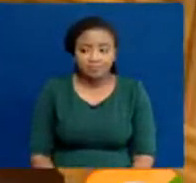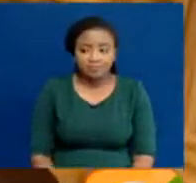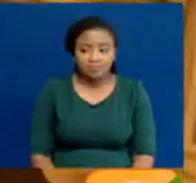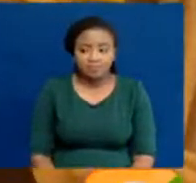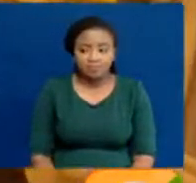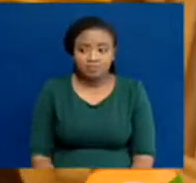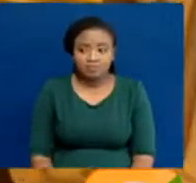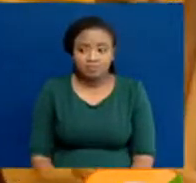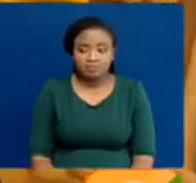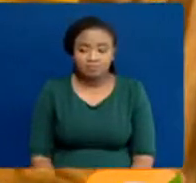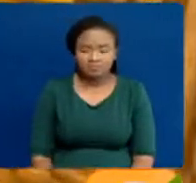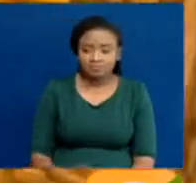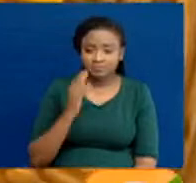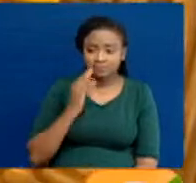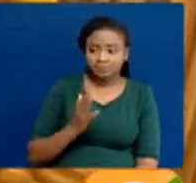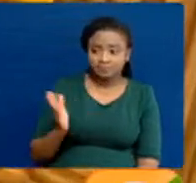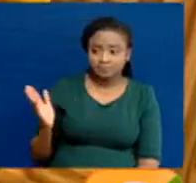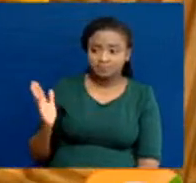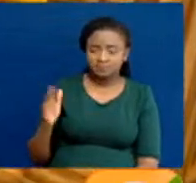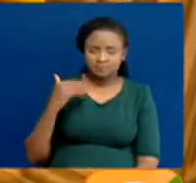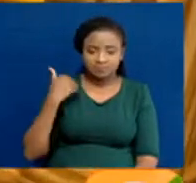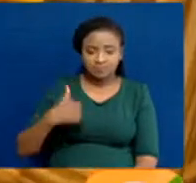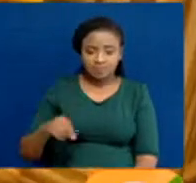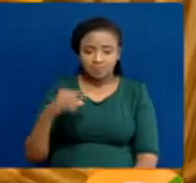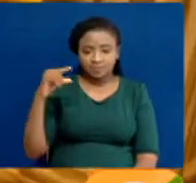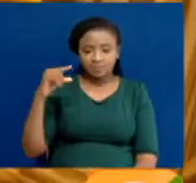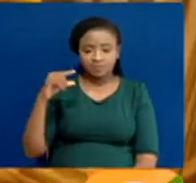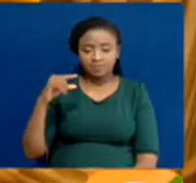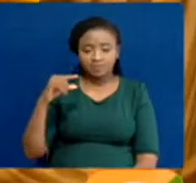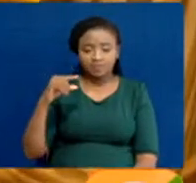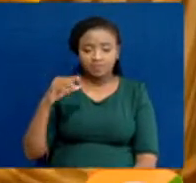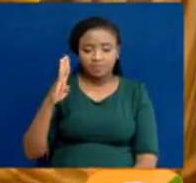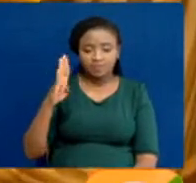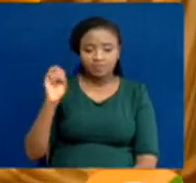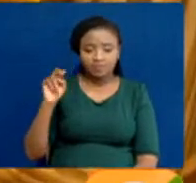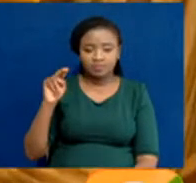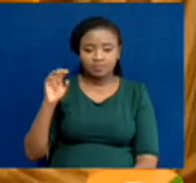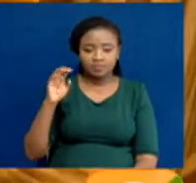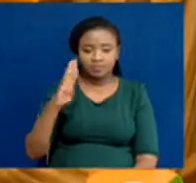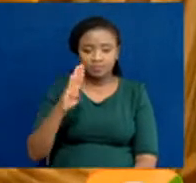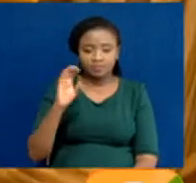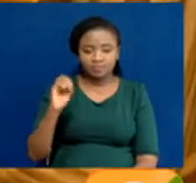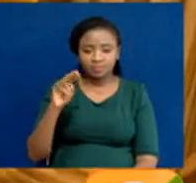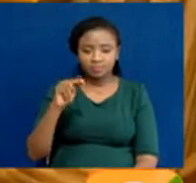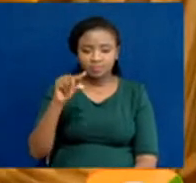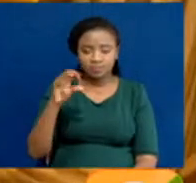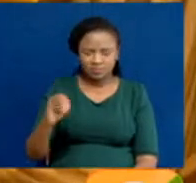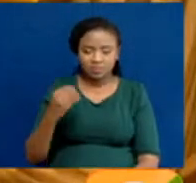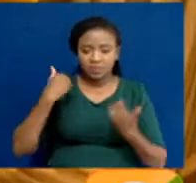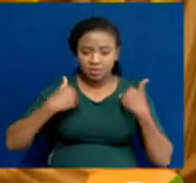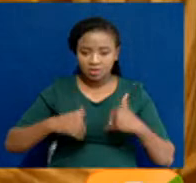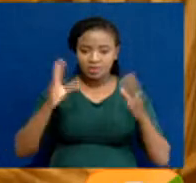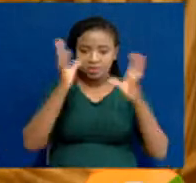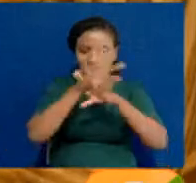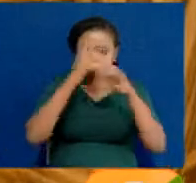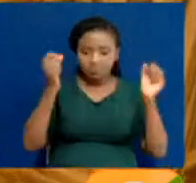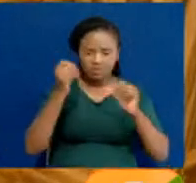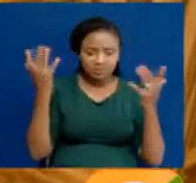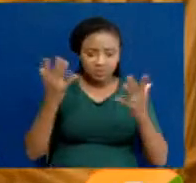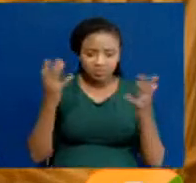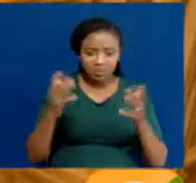I'm Ali Bongo Ondimba, president of Gabon, and I'm to send a message to all the